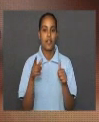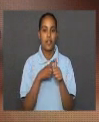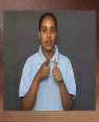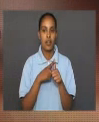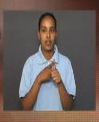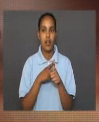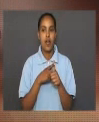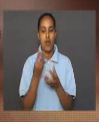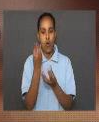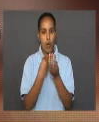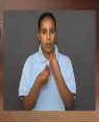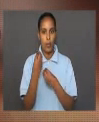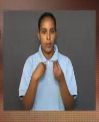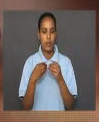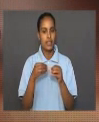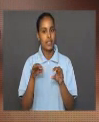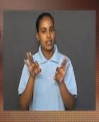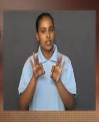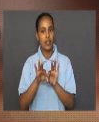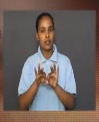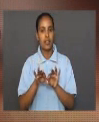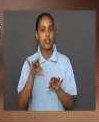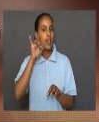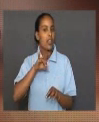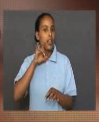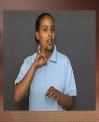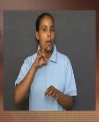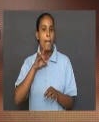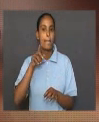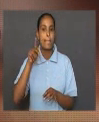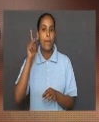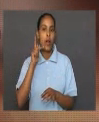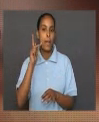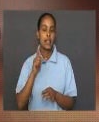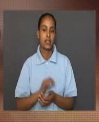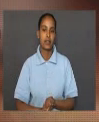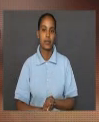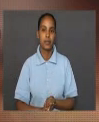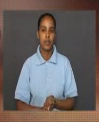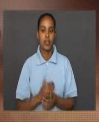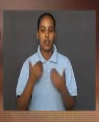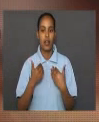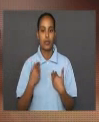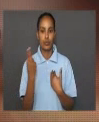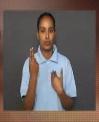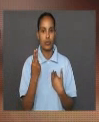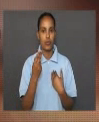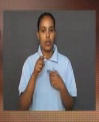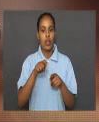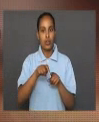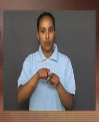first commercially successful synthetic polymer. It has been used